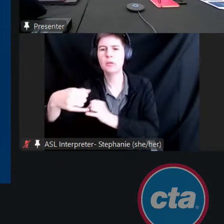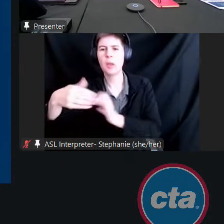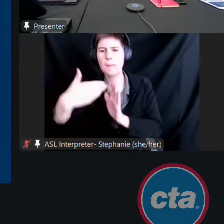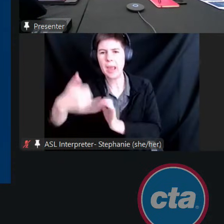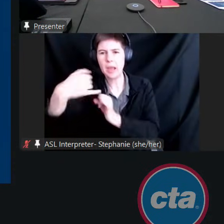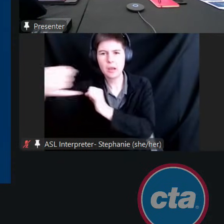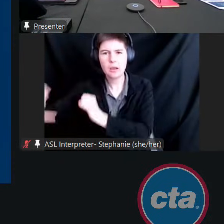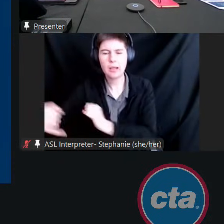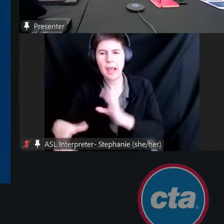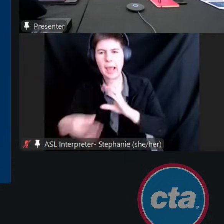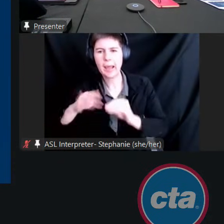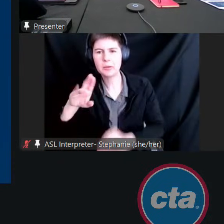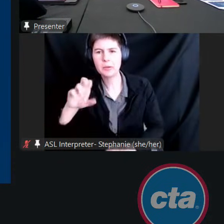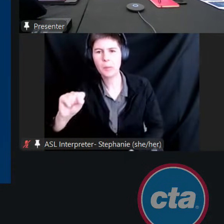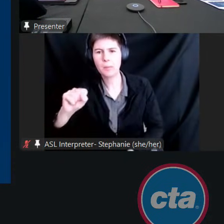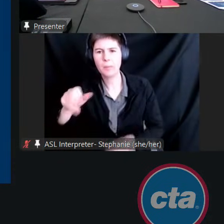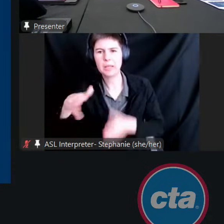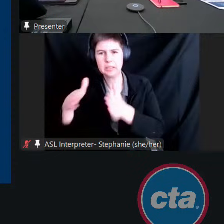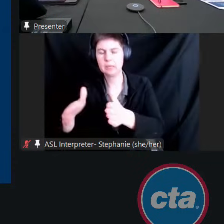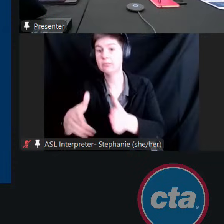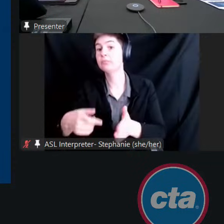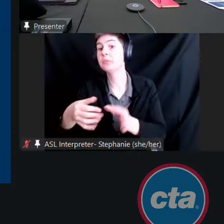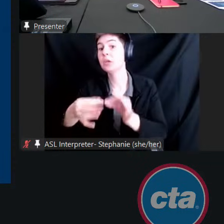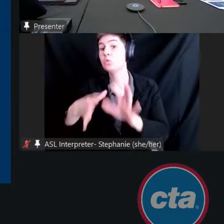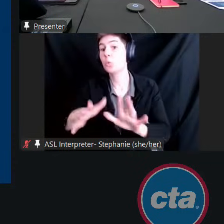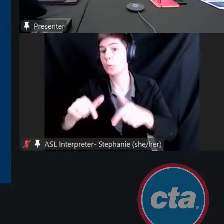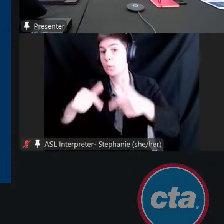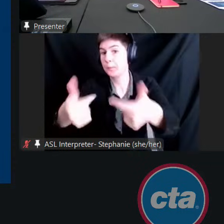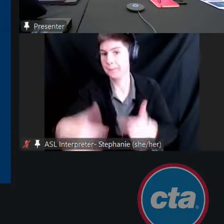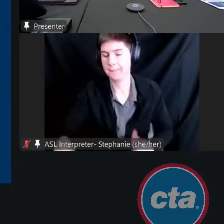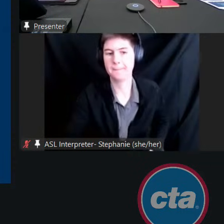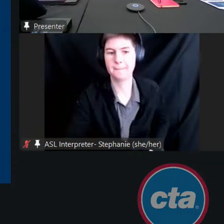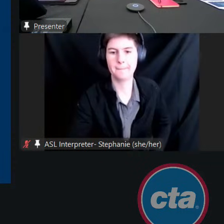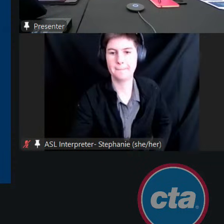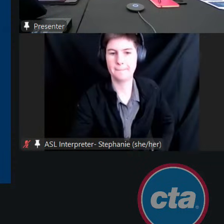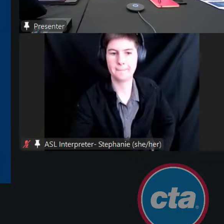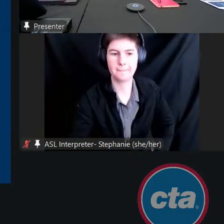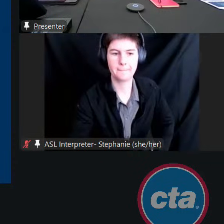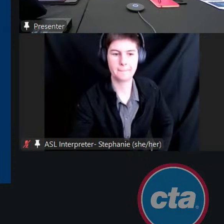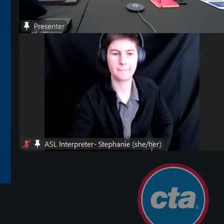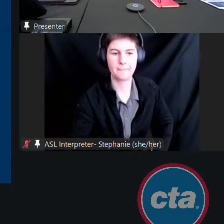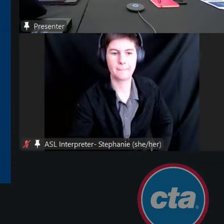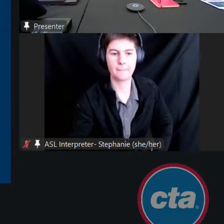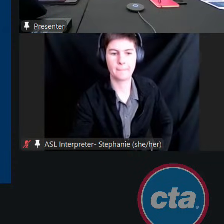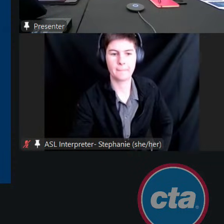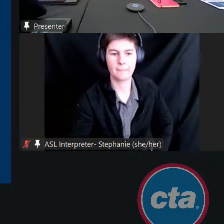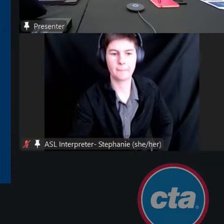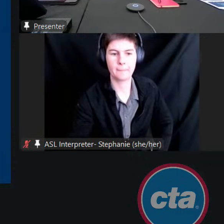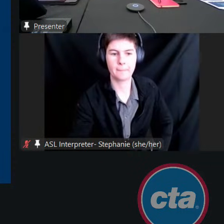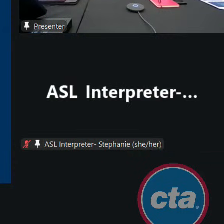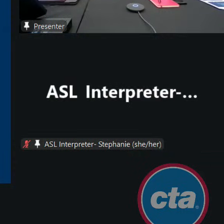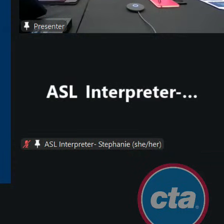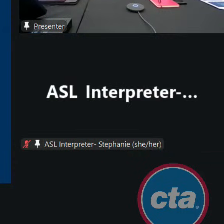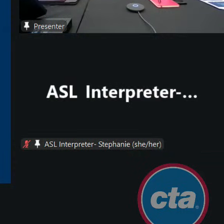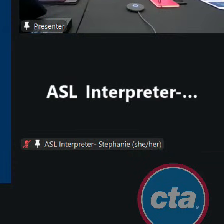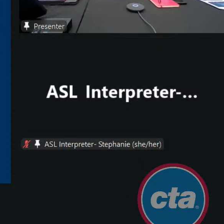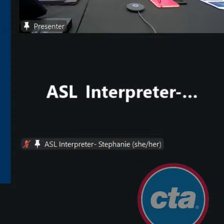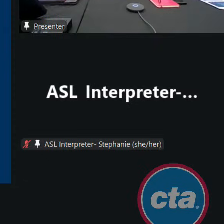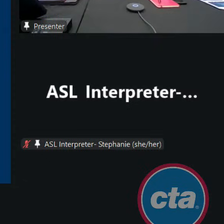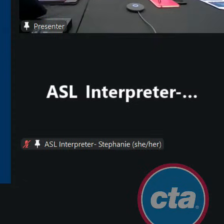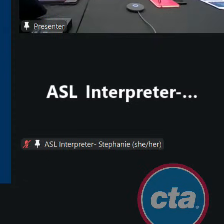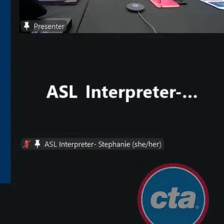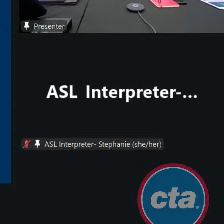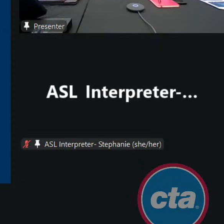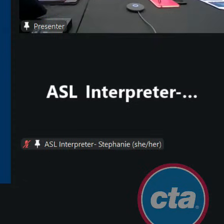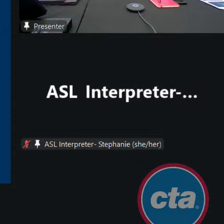cost. Then there's initiatives like the bus priority zones project that has funding for